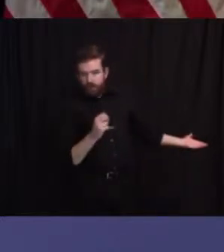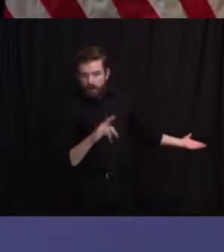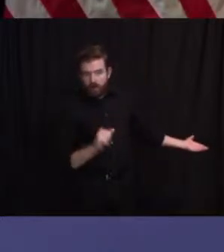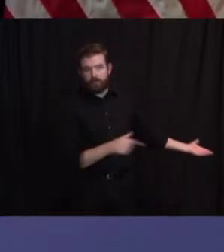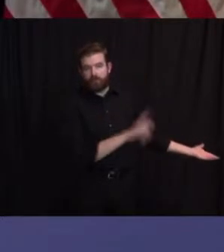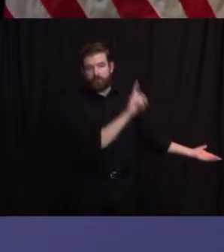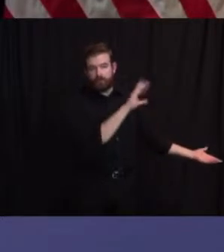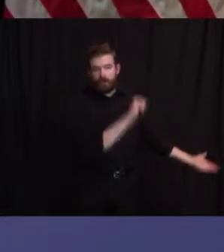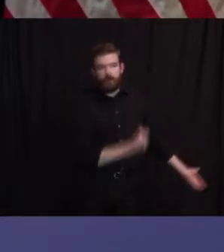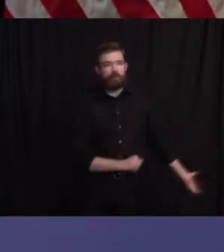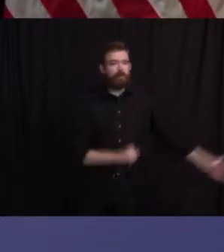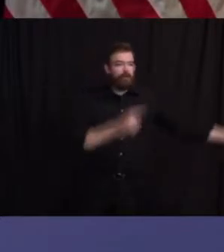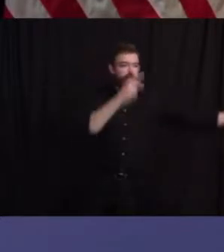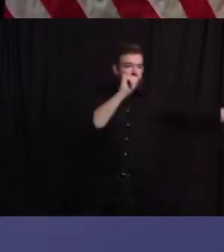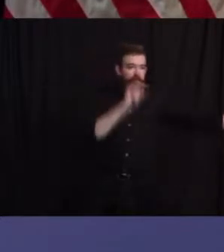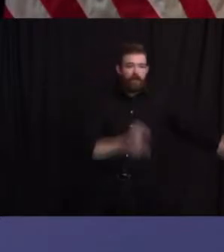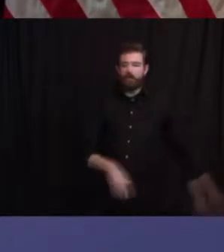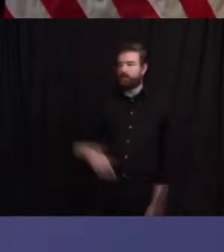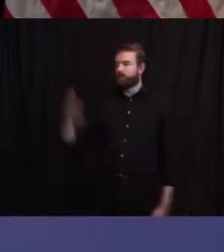all in this together.